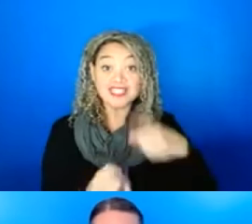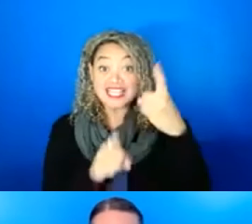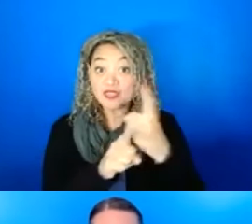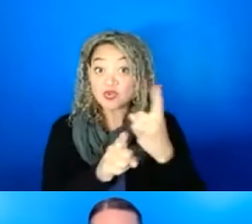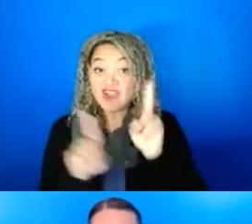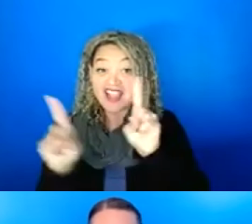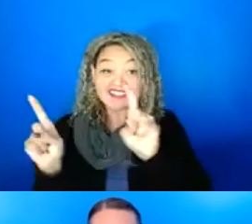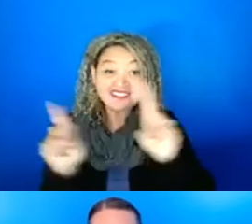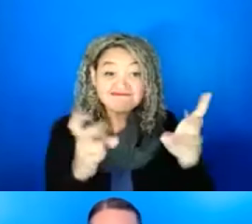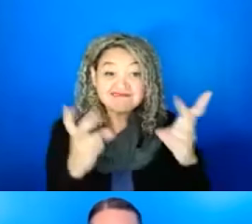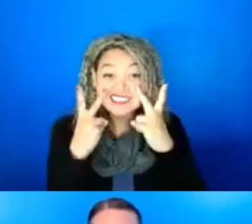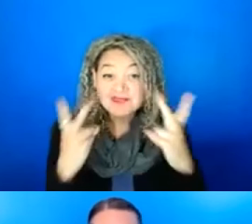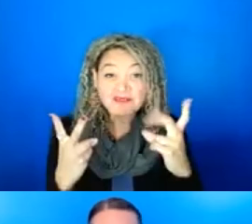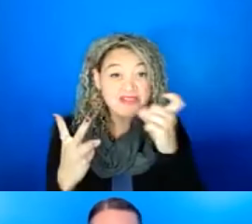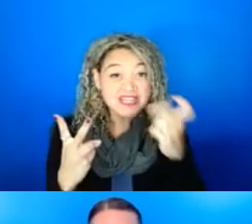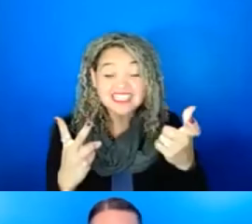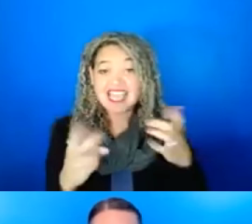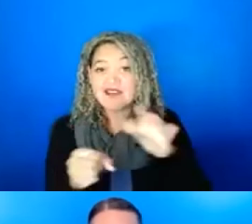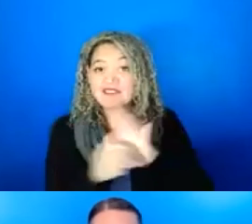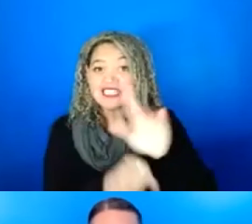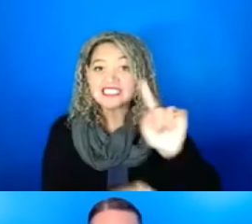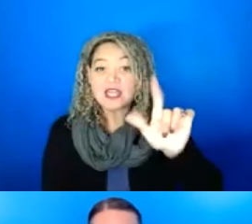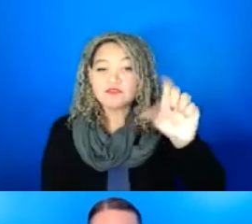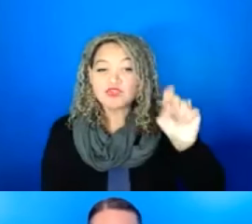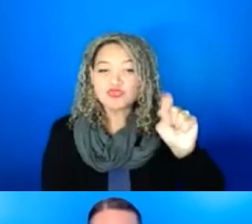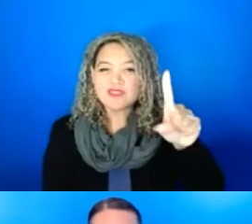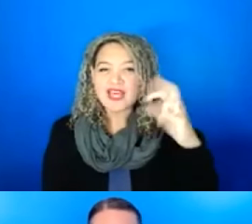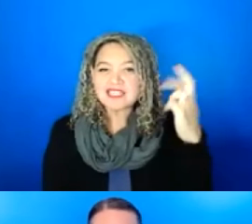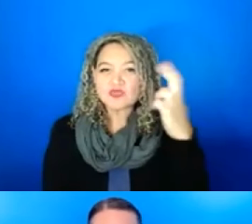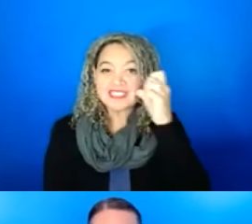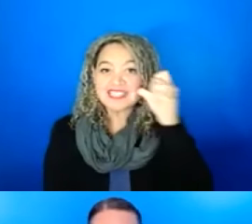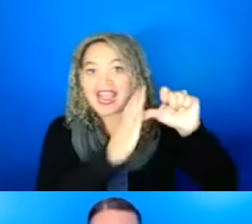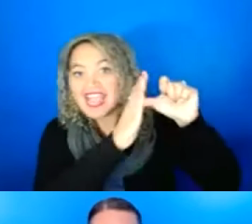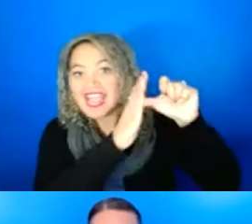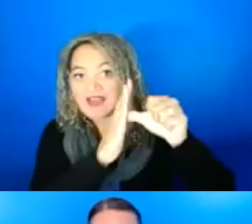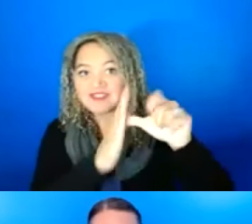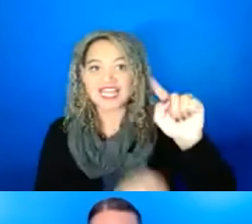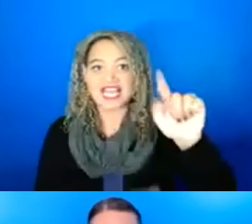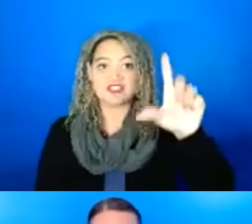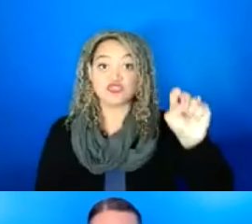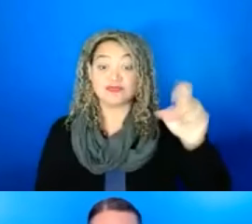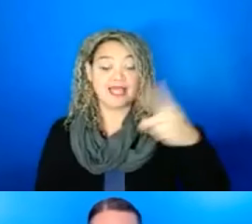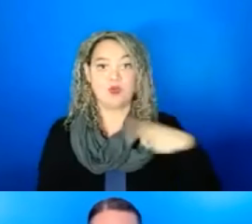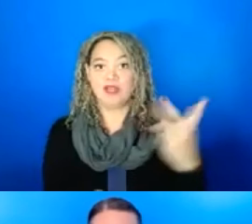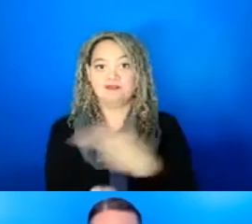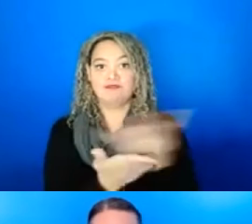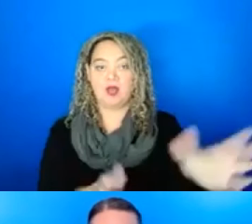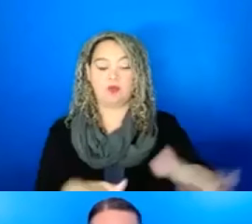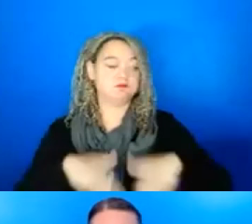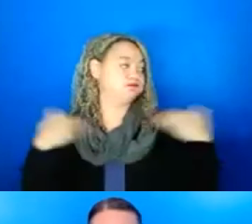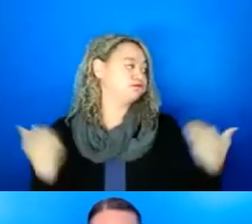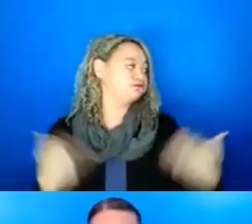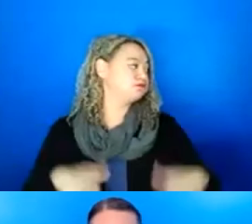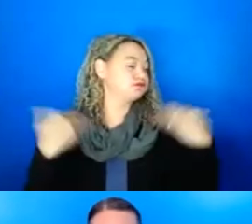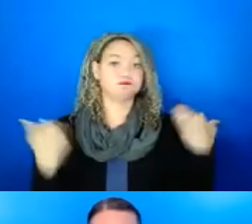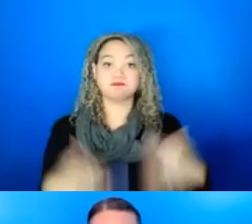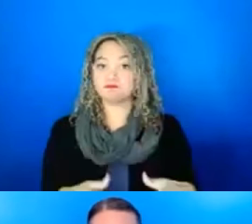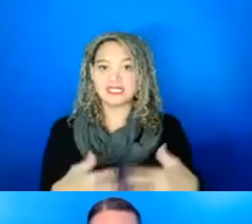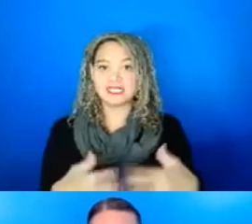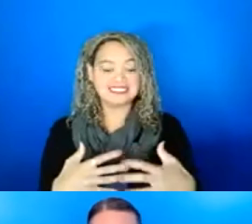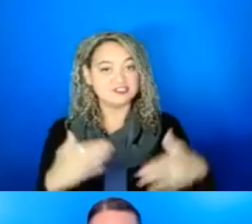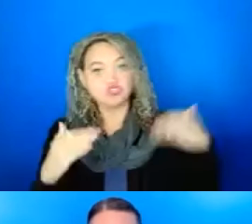but we just didn't have the tools, which is why I keep emphasizing that business of the tools. And we just failed miserably. It was just way too noisy